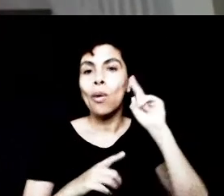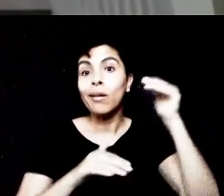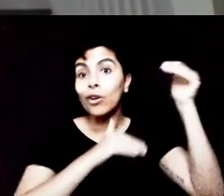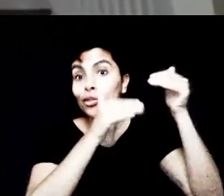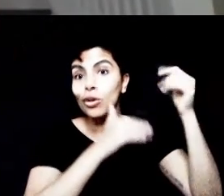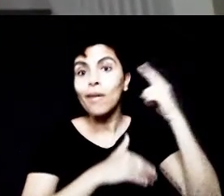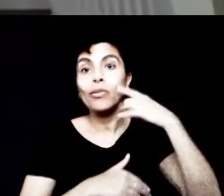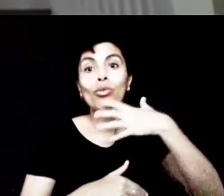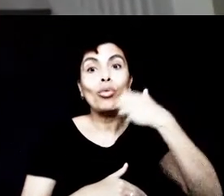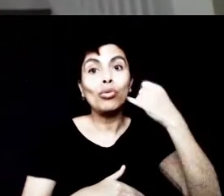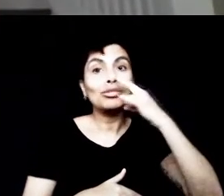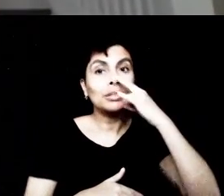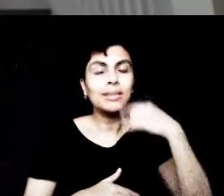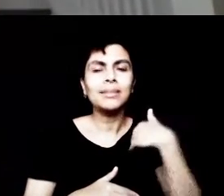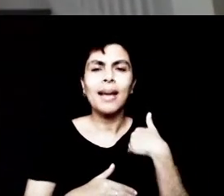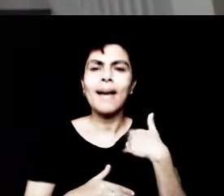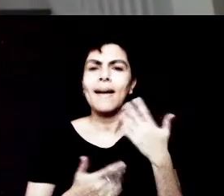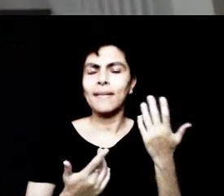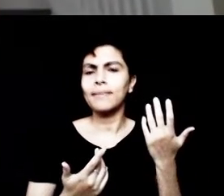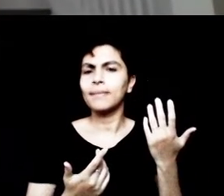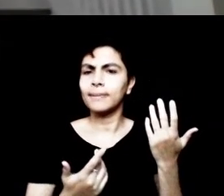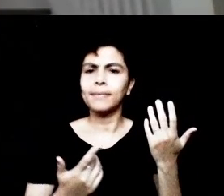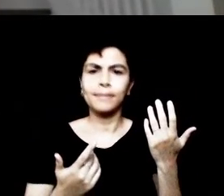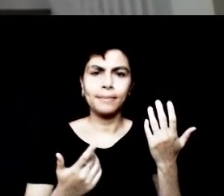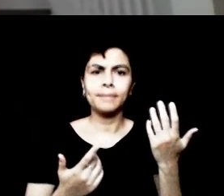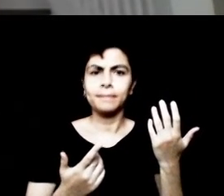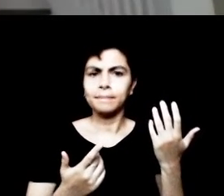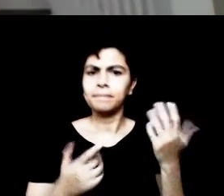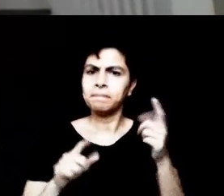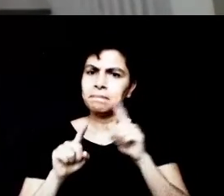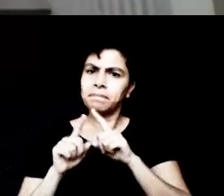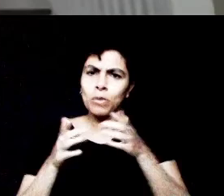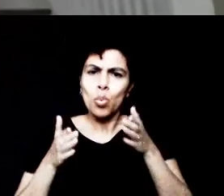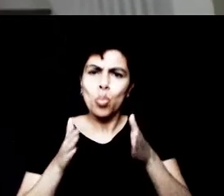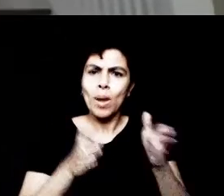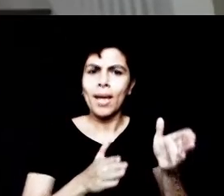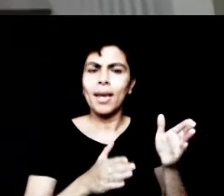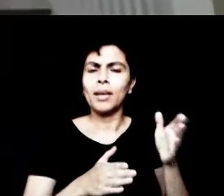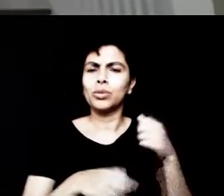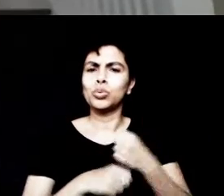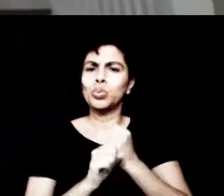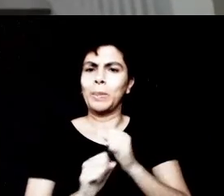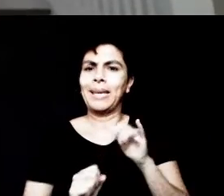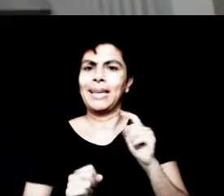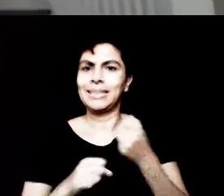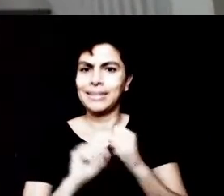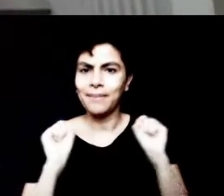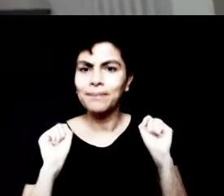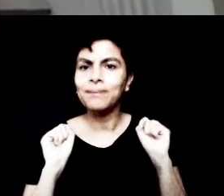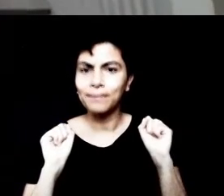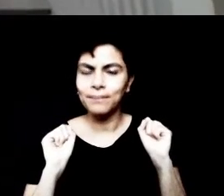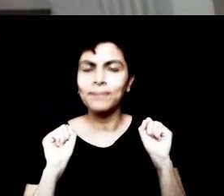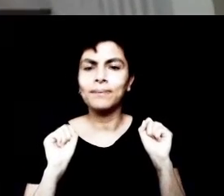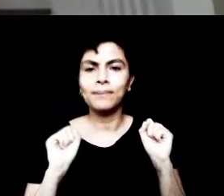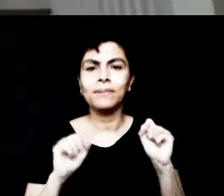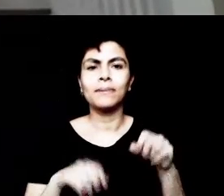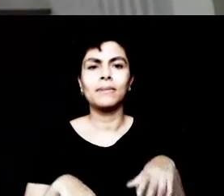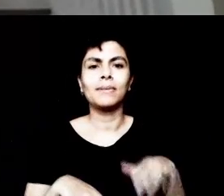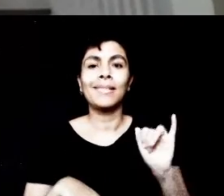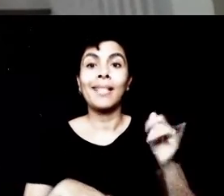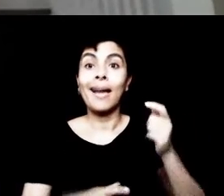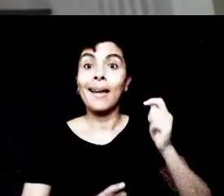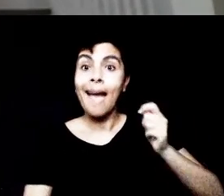kids, there are often ways to make it safer in a way, in terms